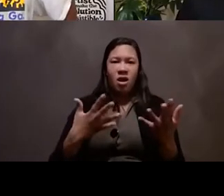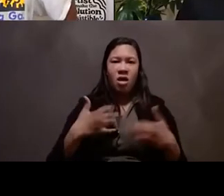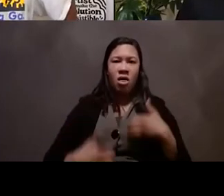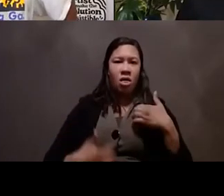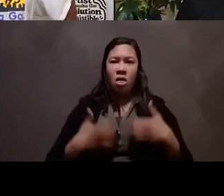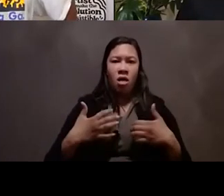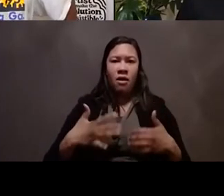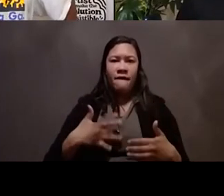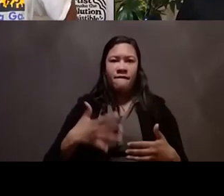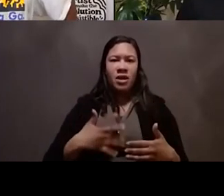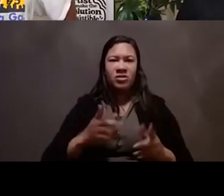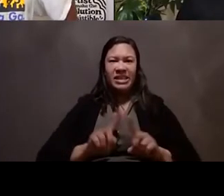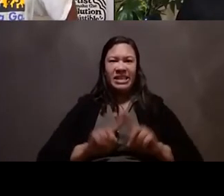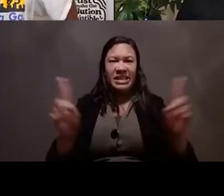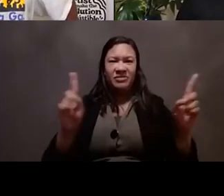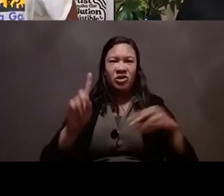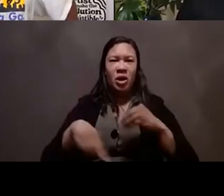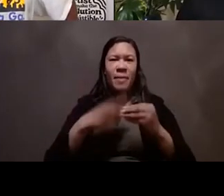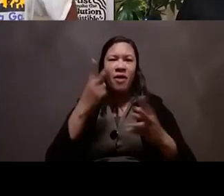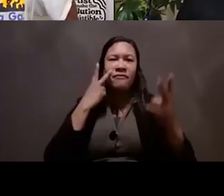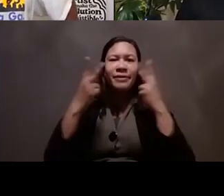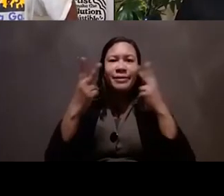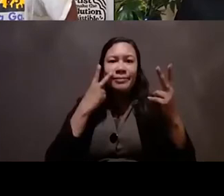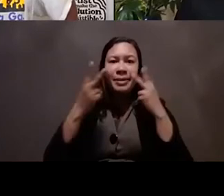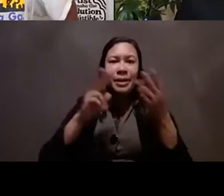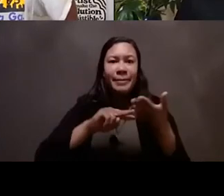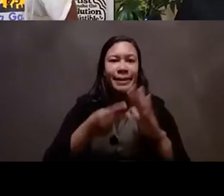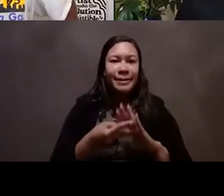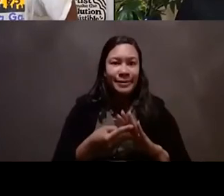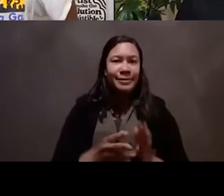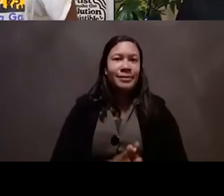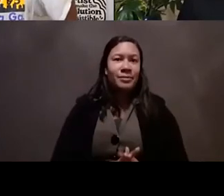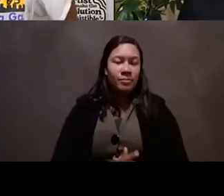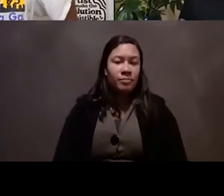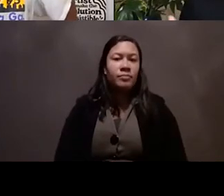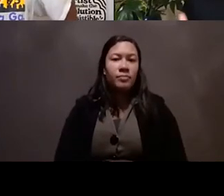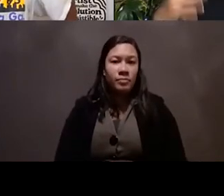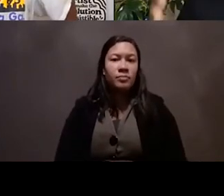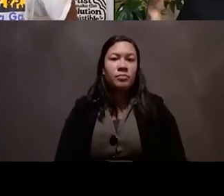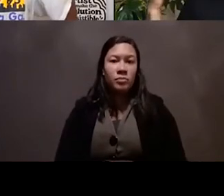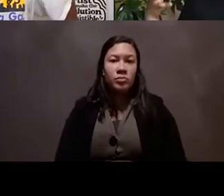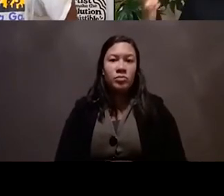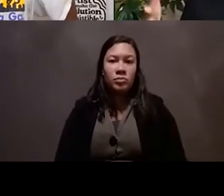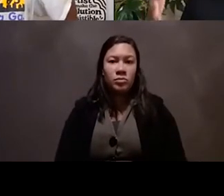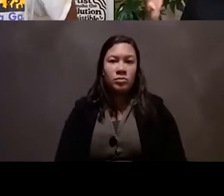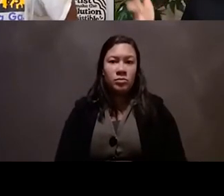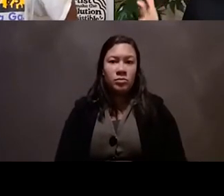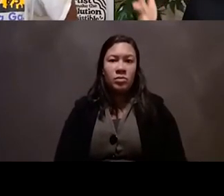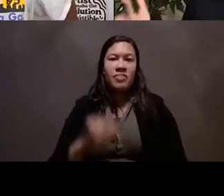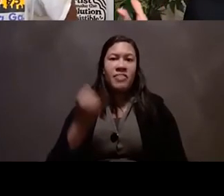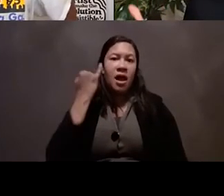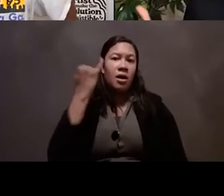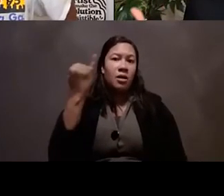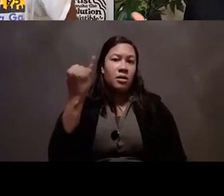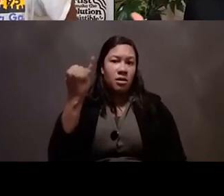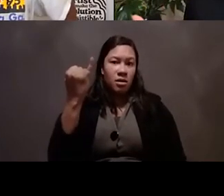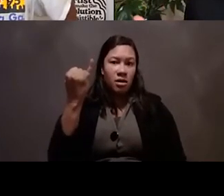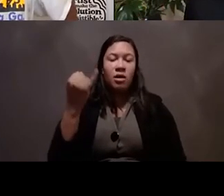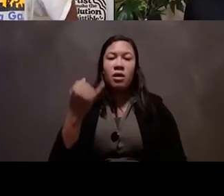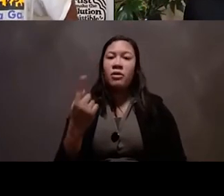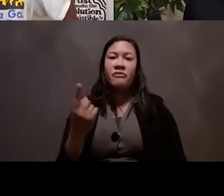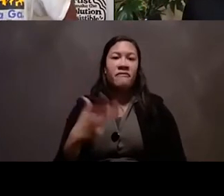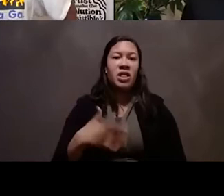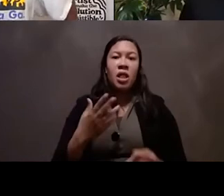about visibility and what that meant. And the inherent, this kind of idea of an inherent benevolence